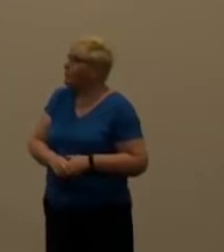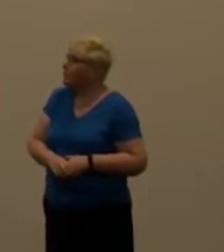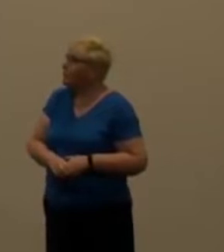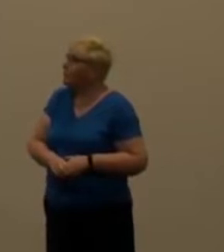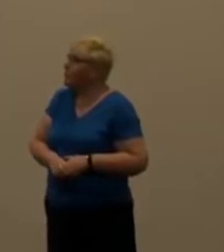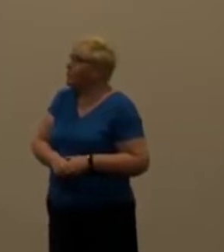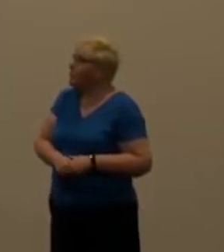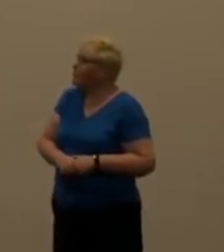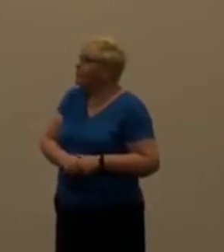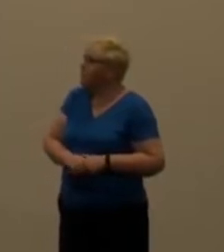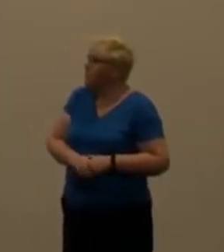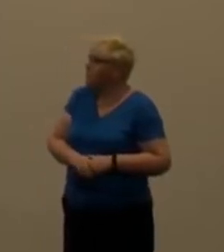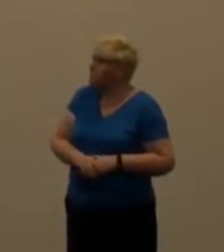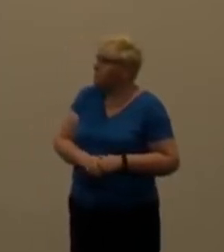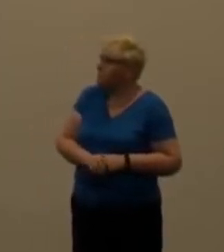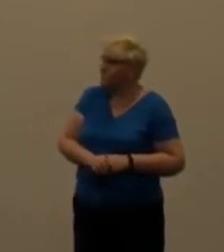continue.